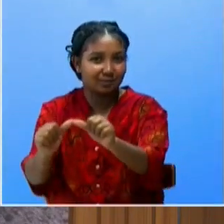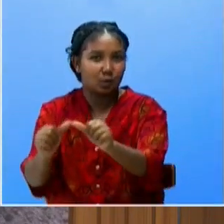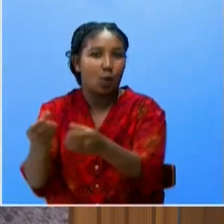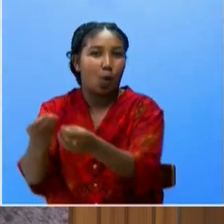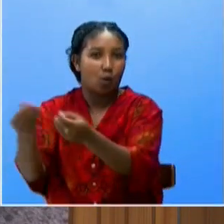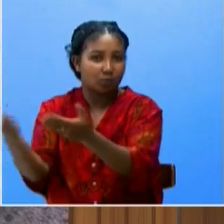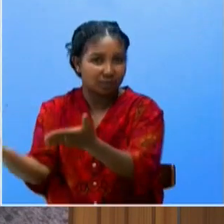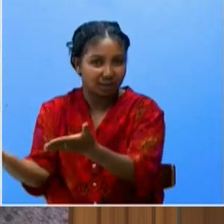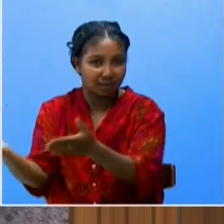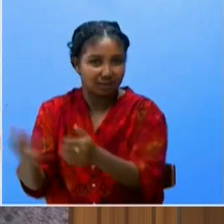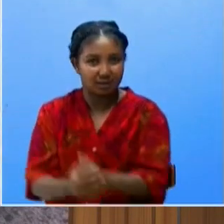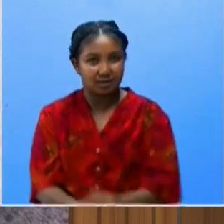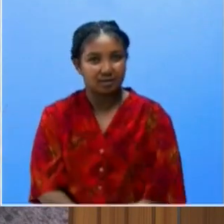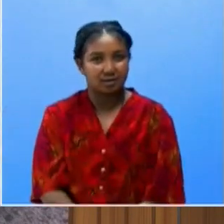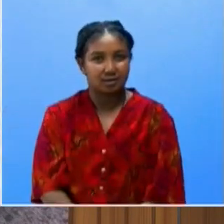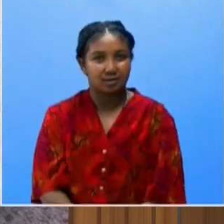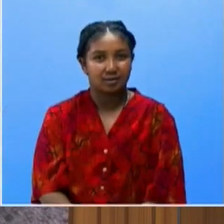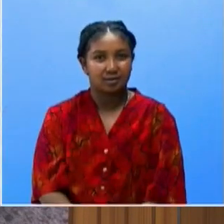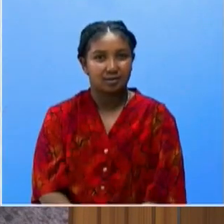object.